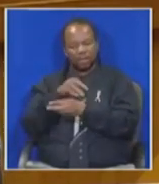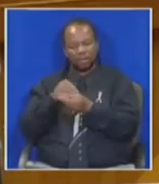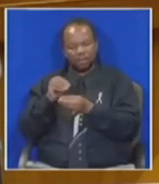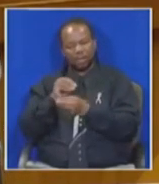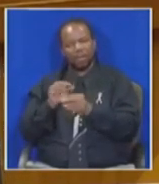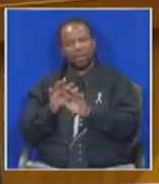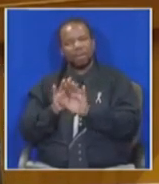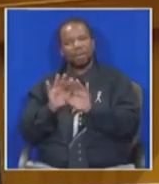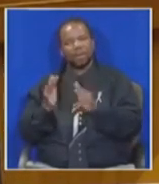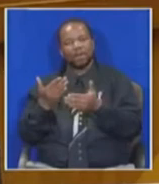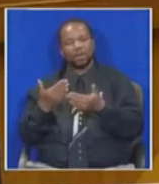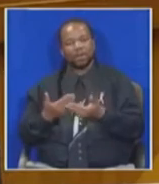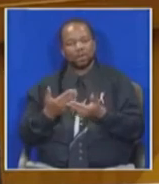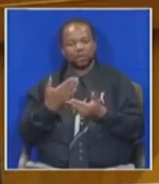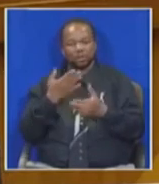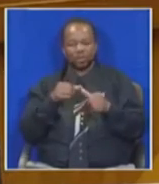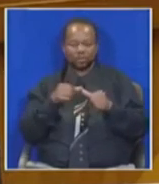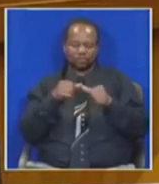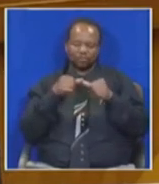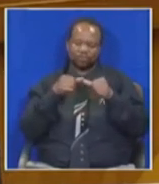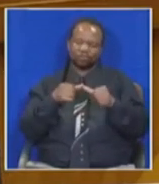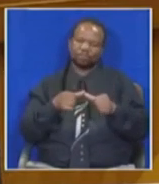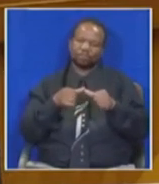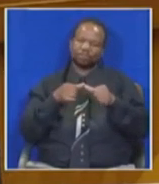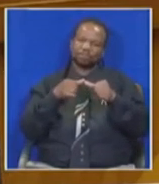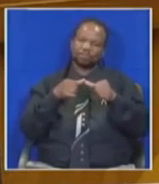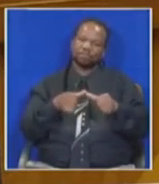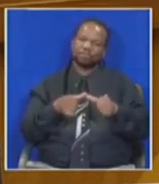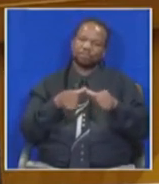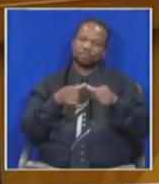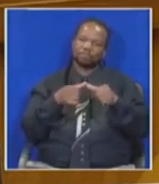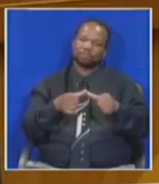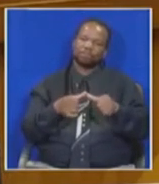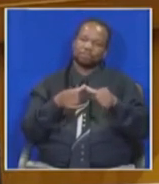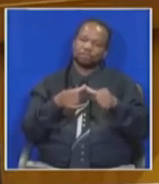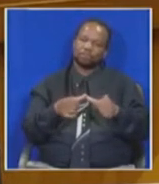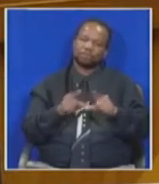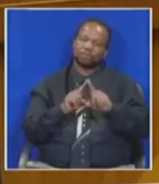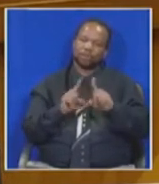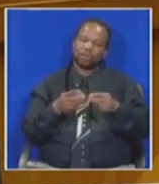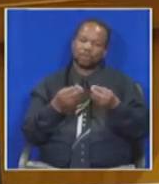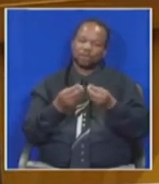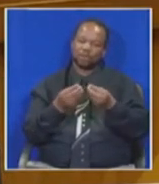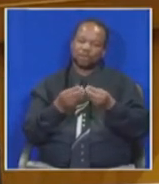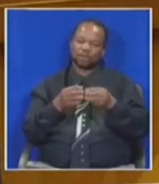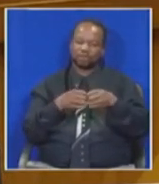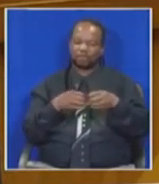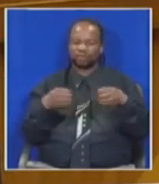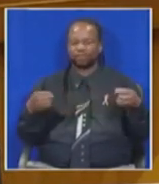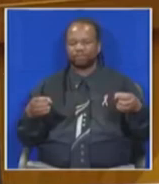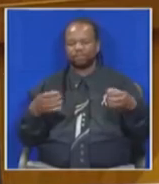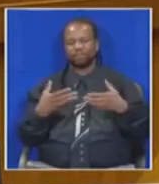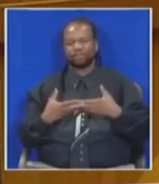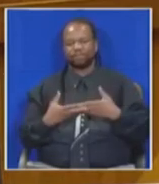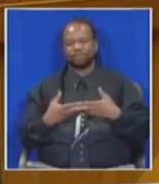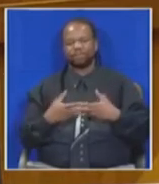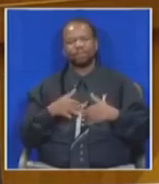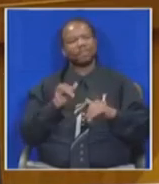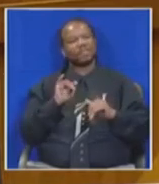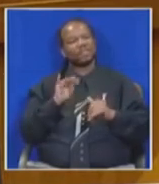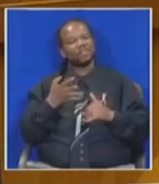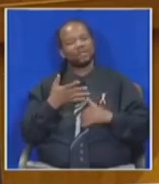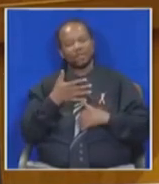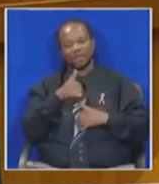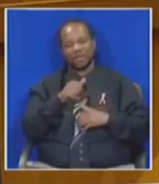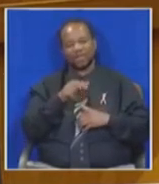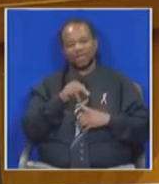having seen a continued and exacerbated fraying of that social fabric. Had the ANC governed and